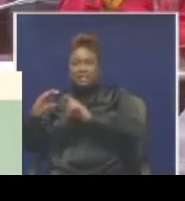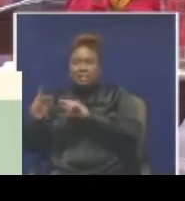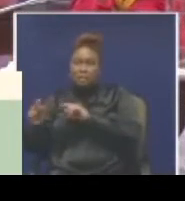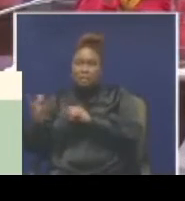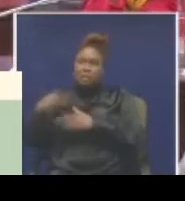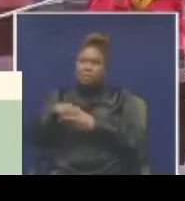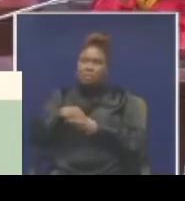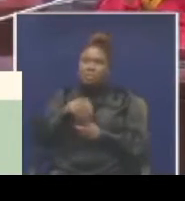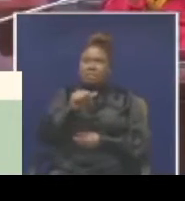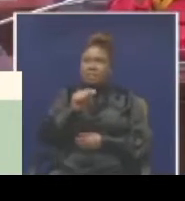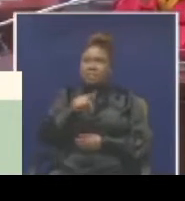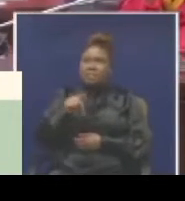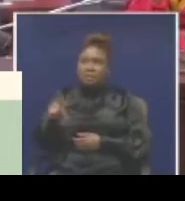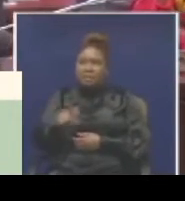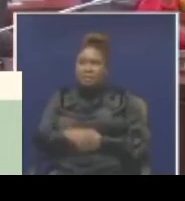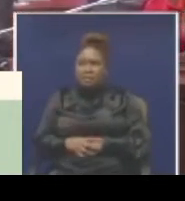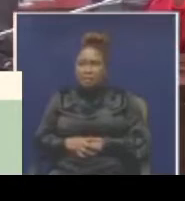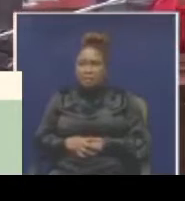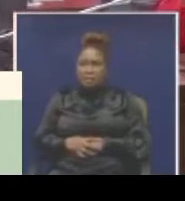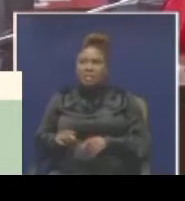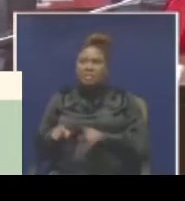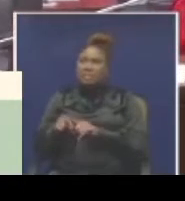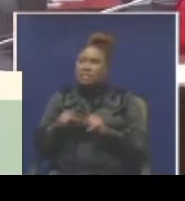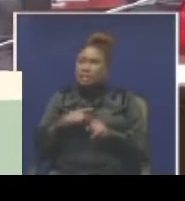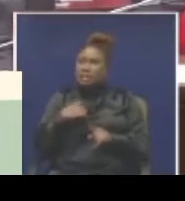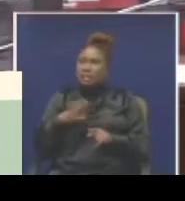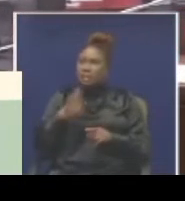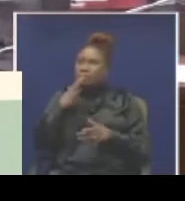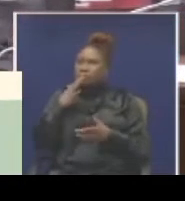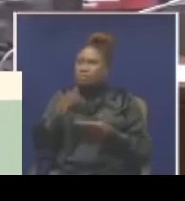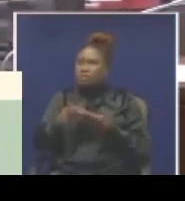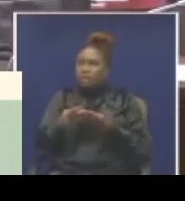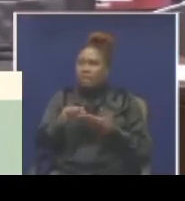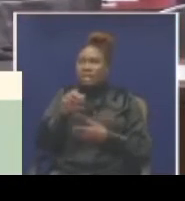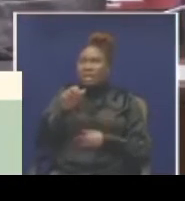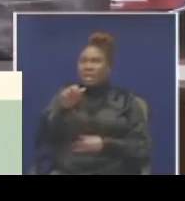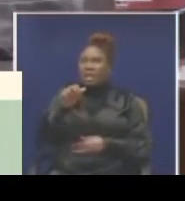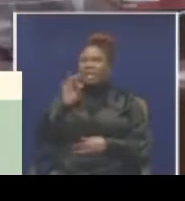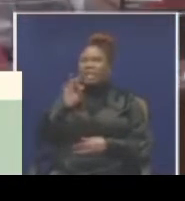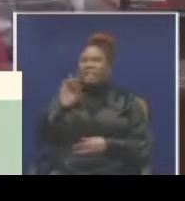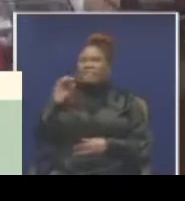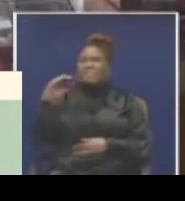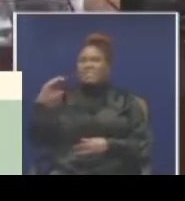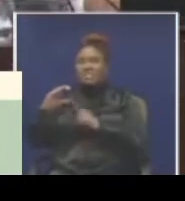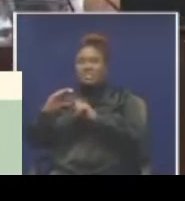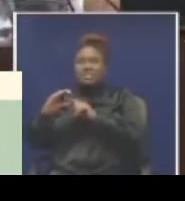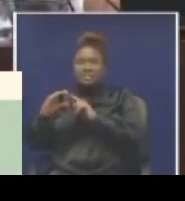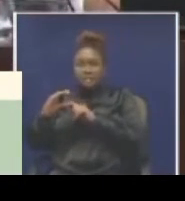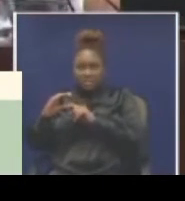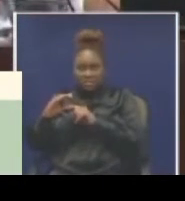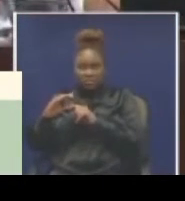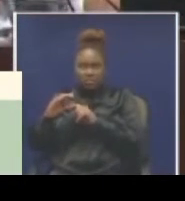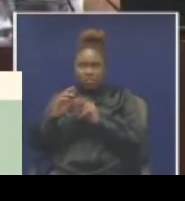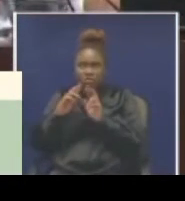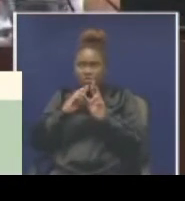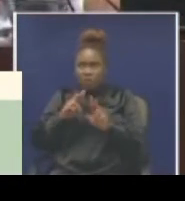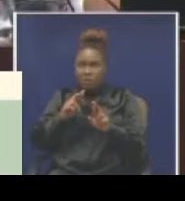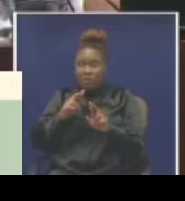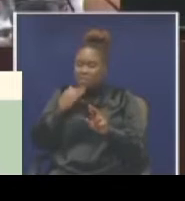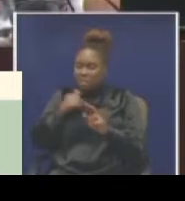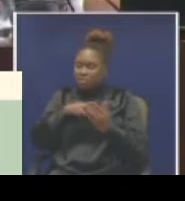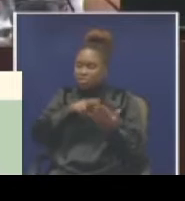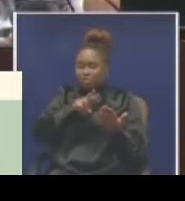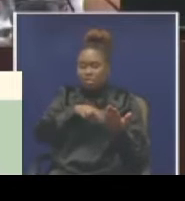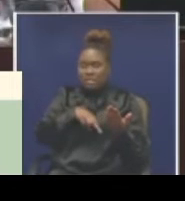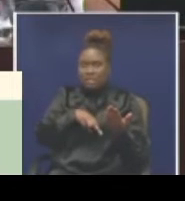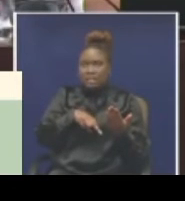the APPs. And I will suggest as well, go through the FFC report, the Fiscal and Financial Commission